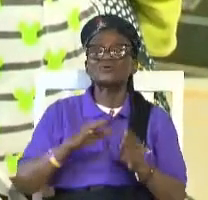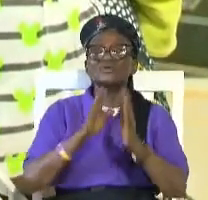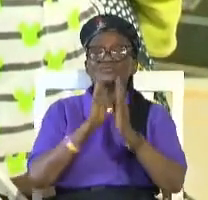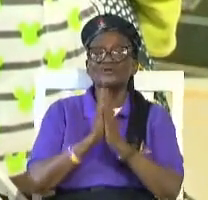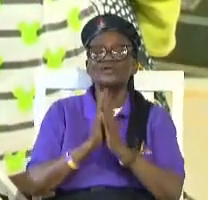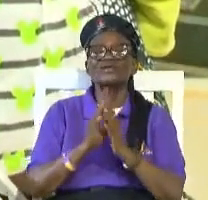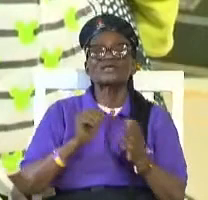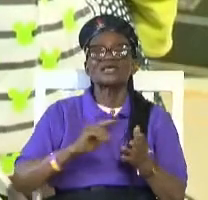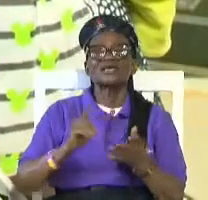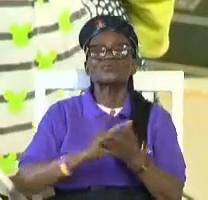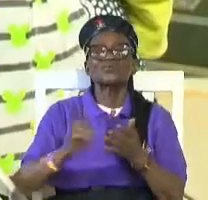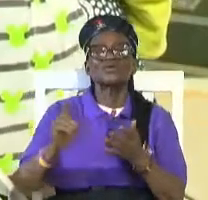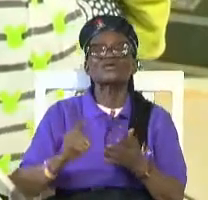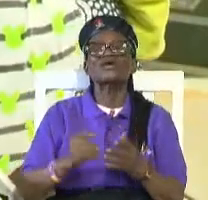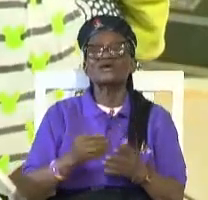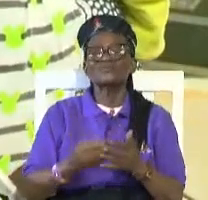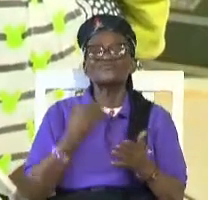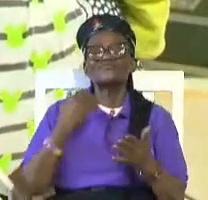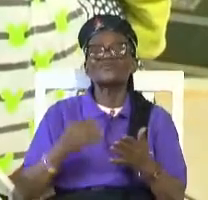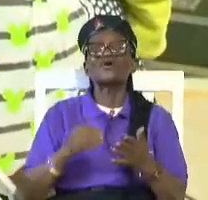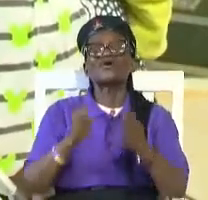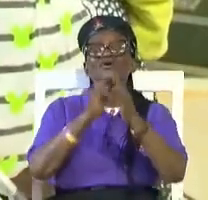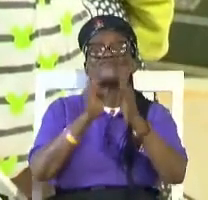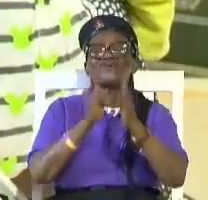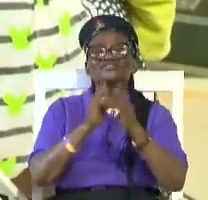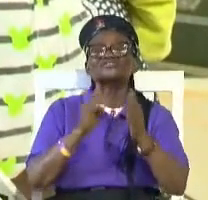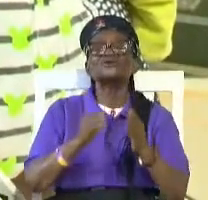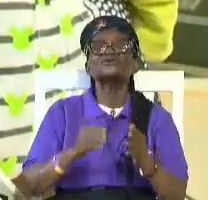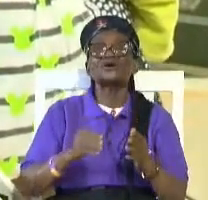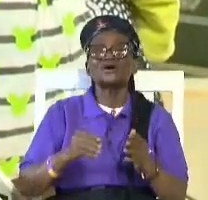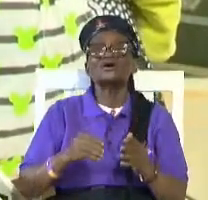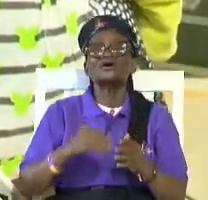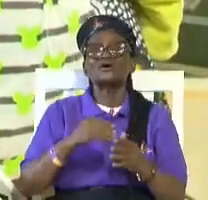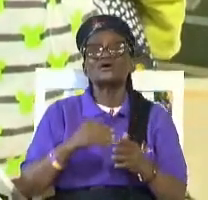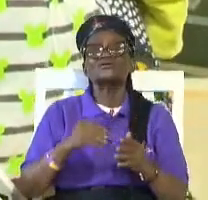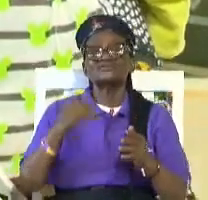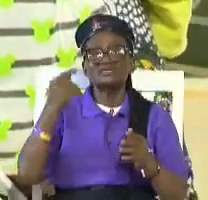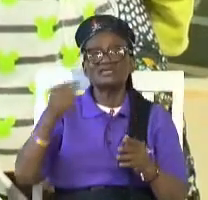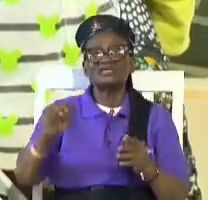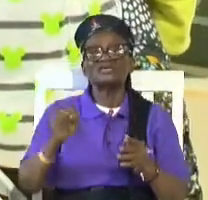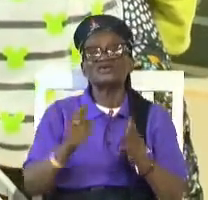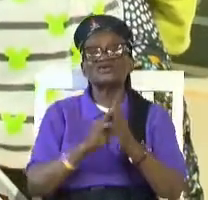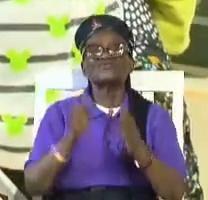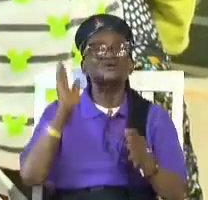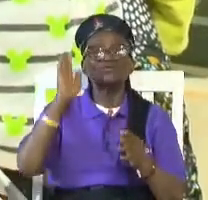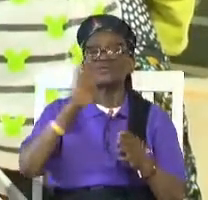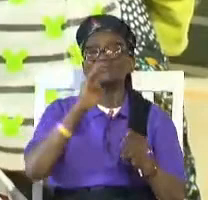camp. That the procedure will meet us in the camp. Then, during the minister's conference, we prayed as